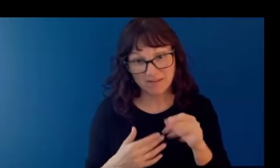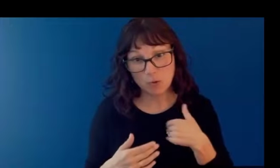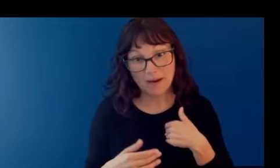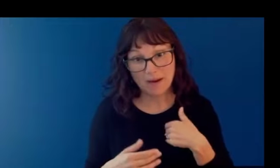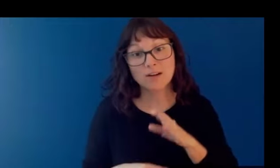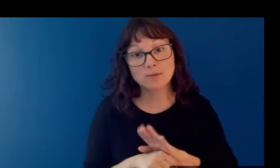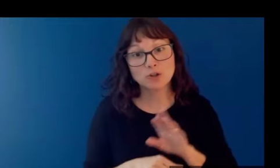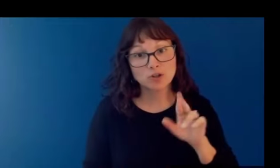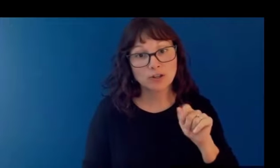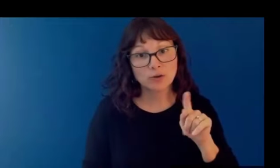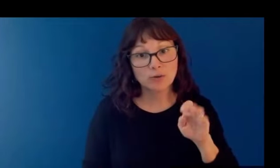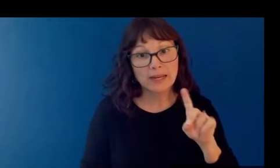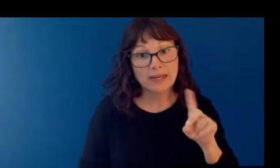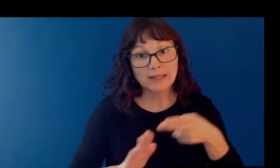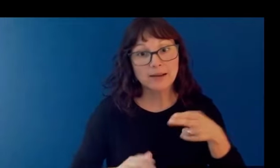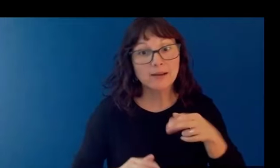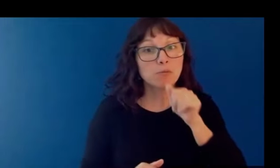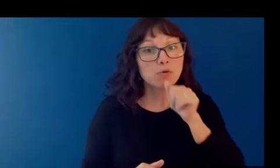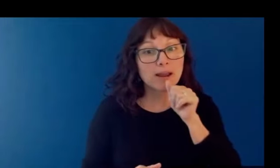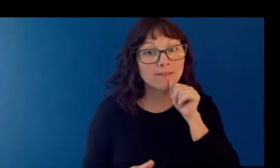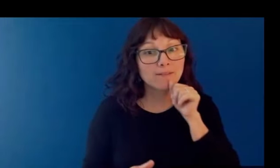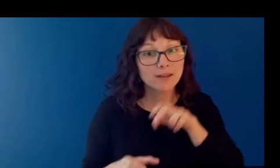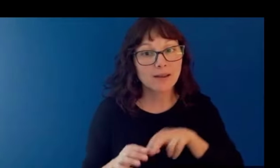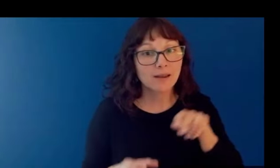commercially rated private passenger auto